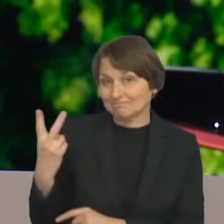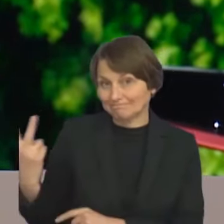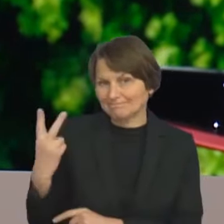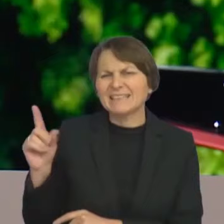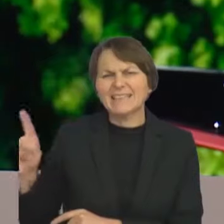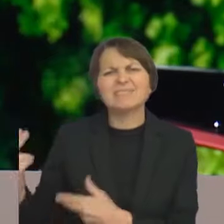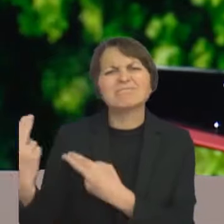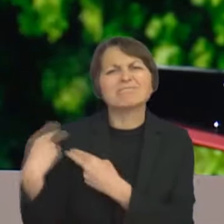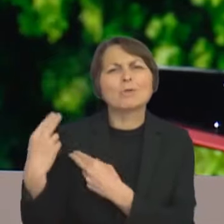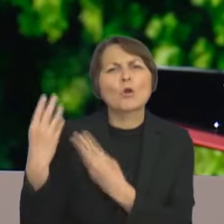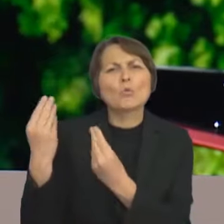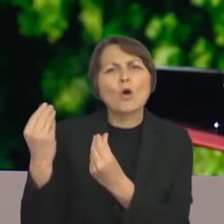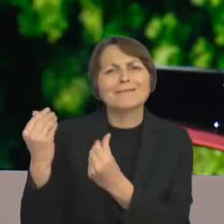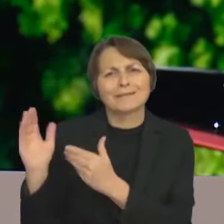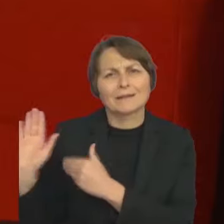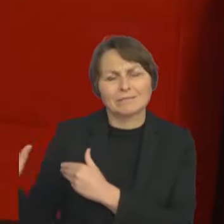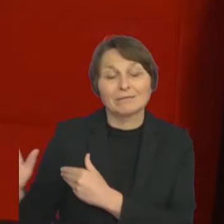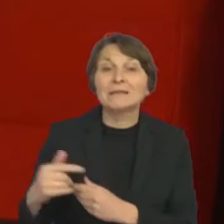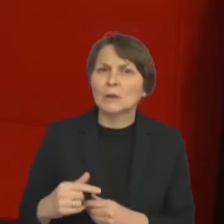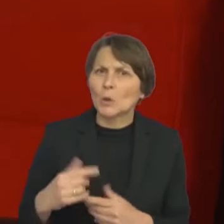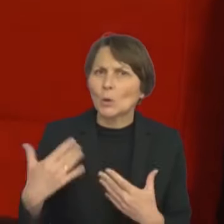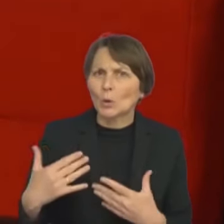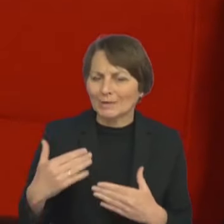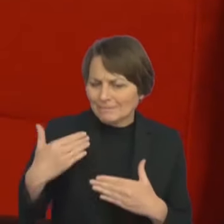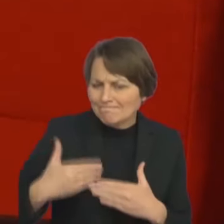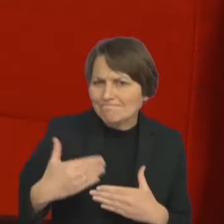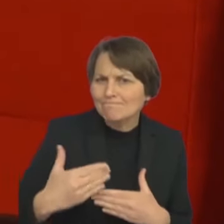a challenge, a constant challenge for us. And quality